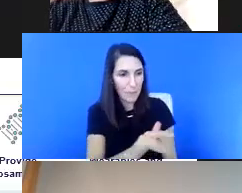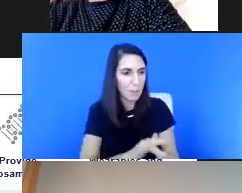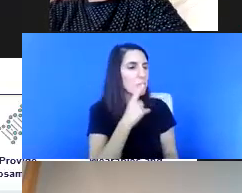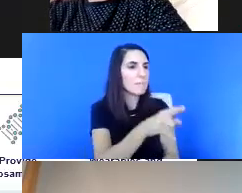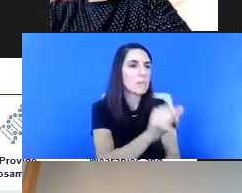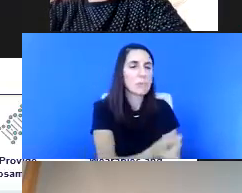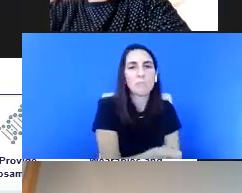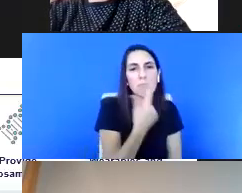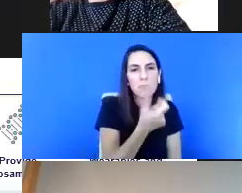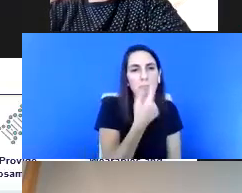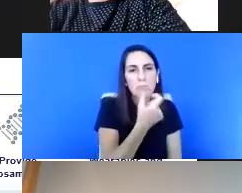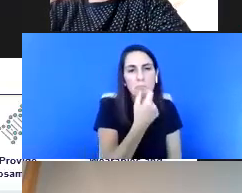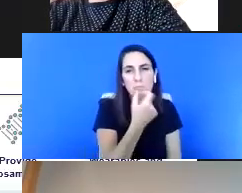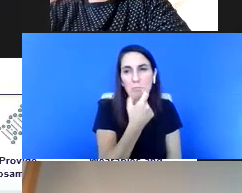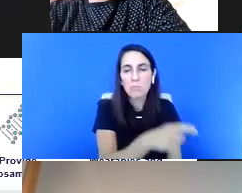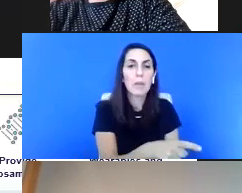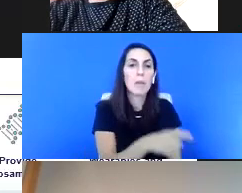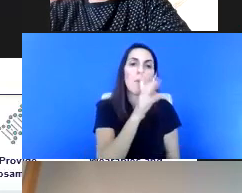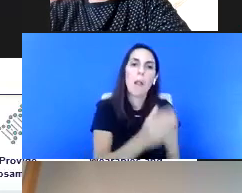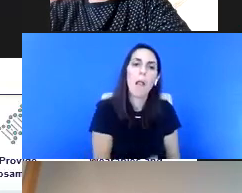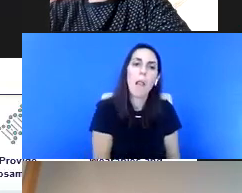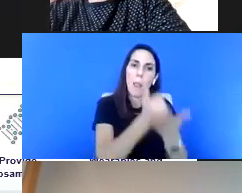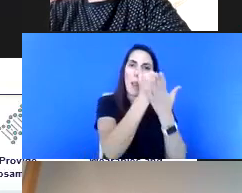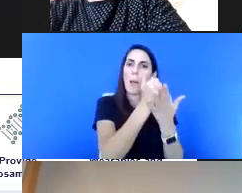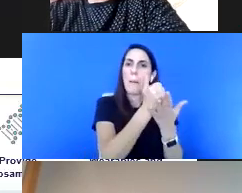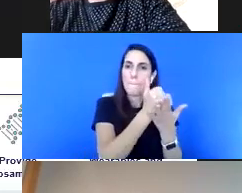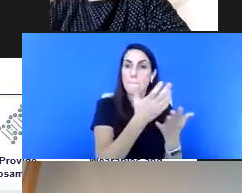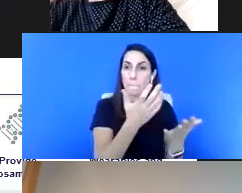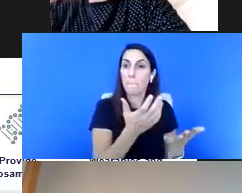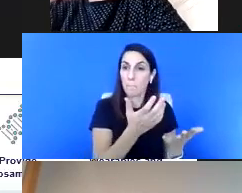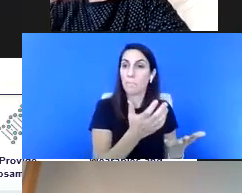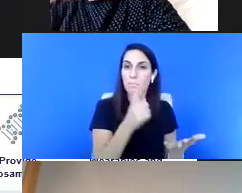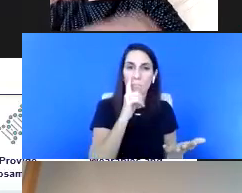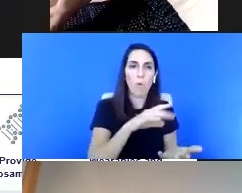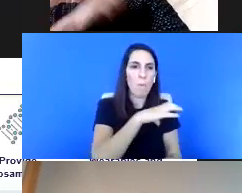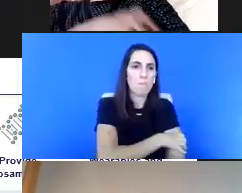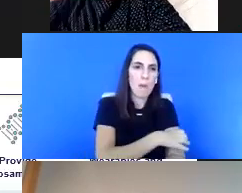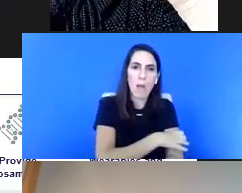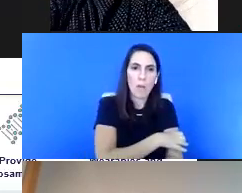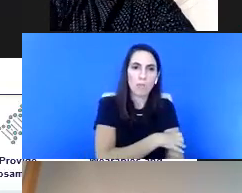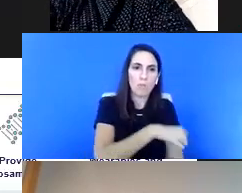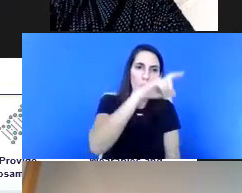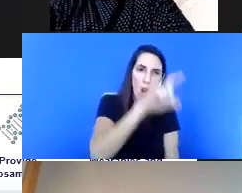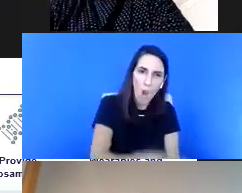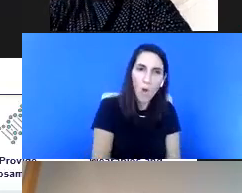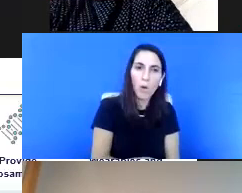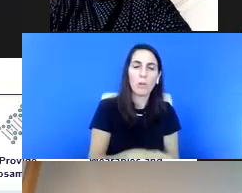take. And you can take this and it will allow you to hopefully bring your blood pressure down and bring it under